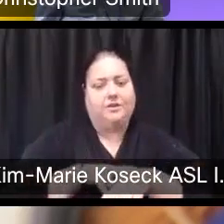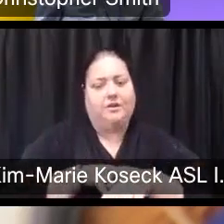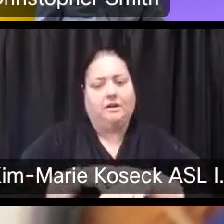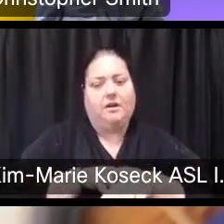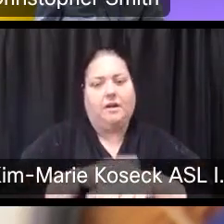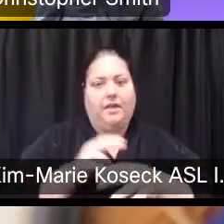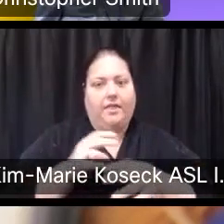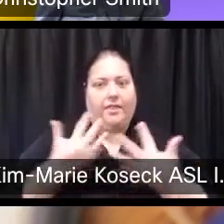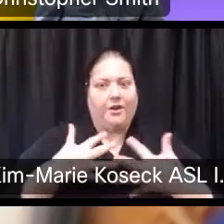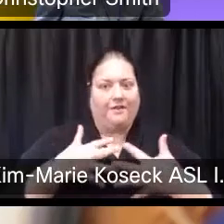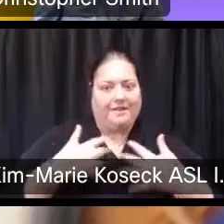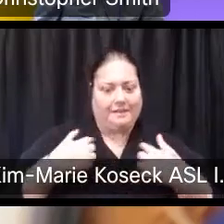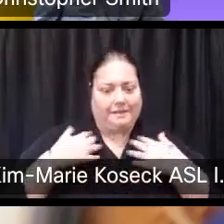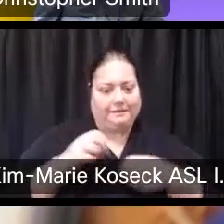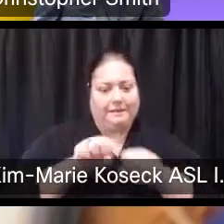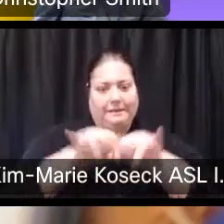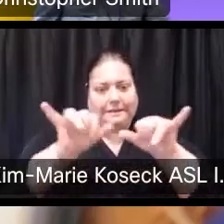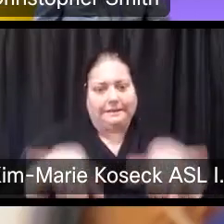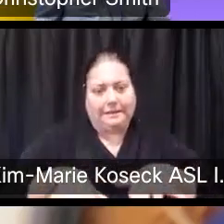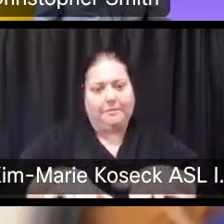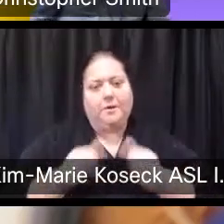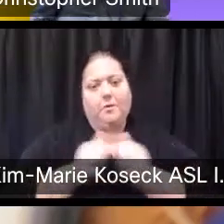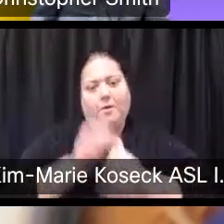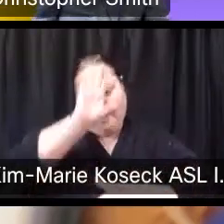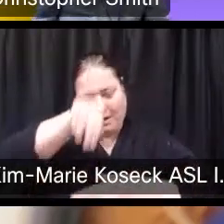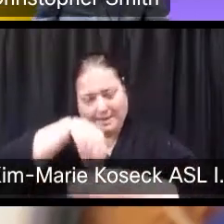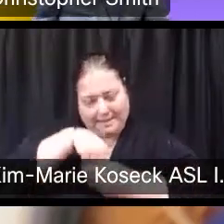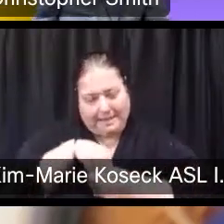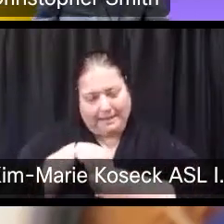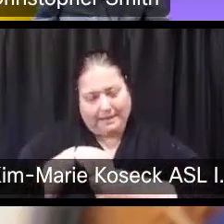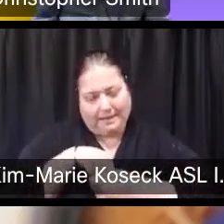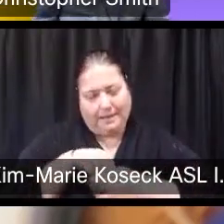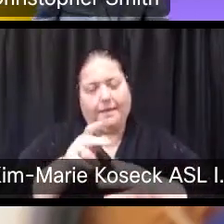the nervous system of a person that's autistic, a lot